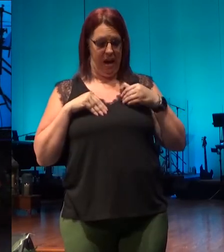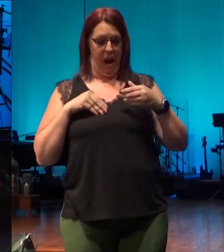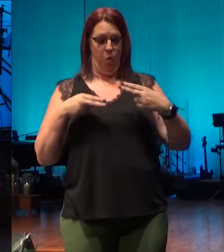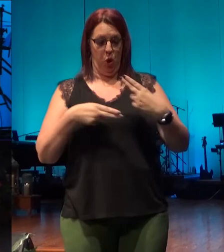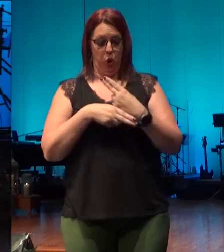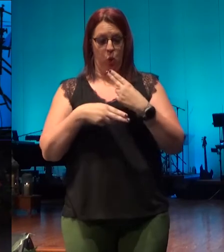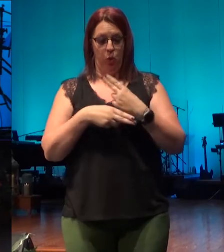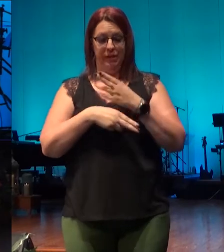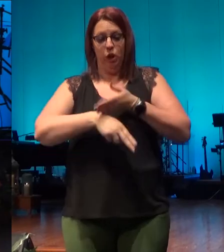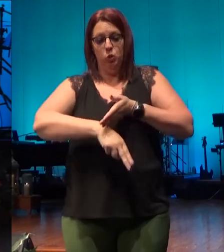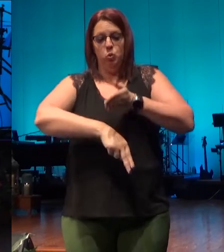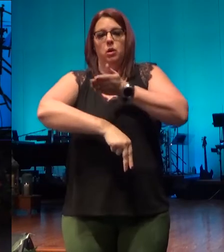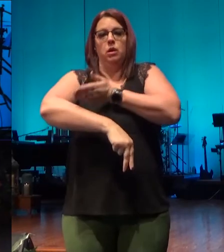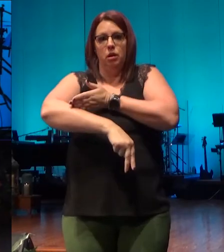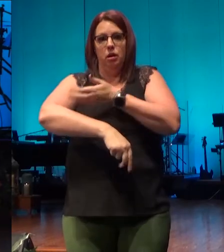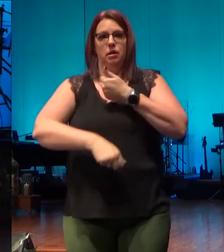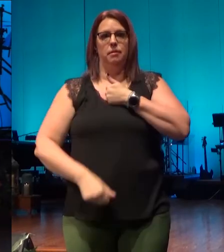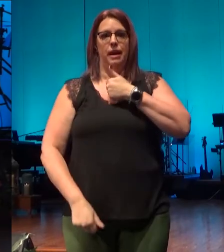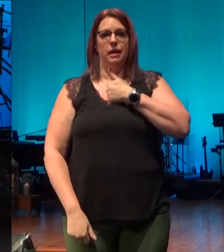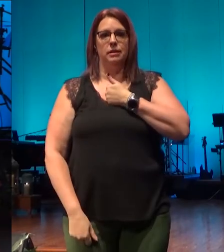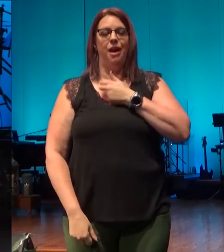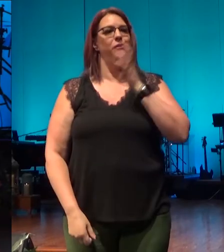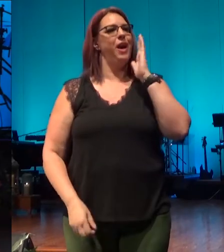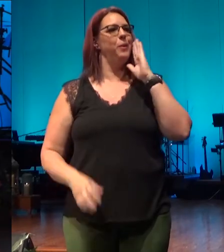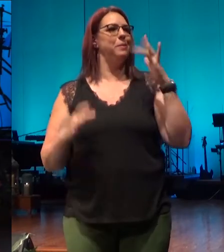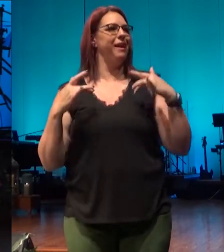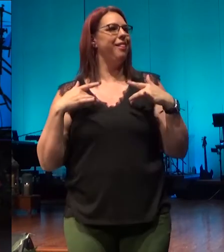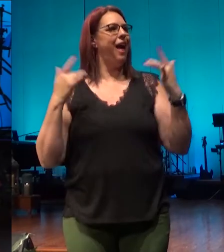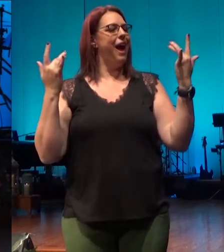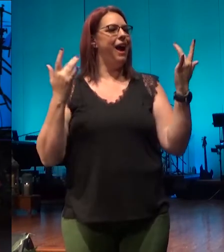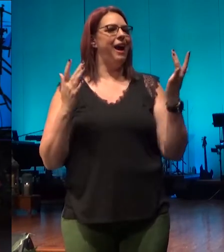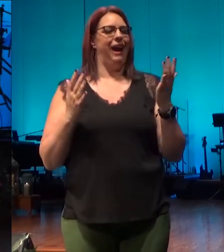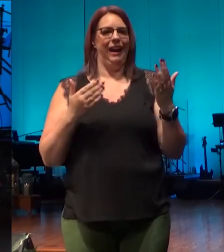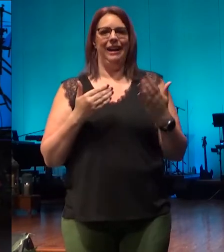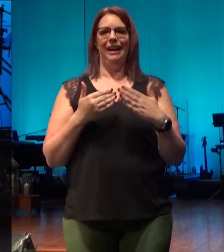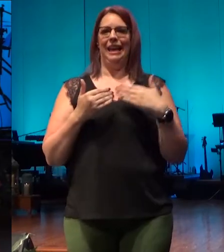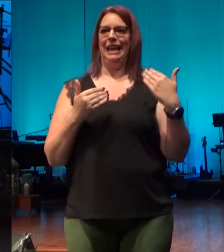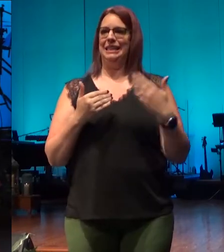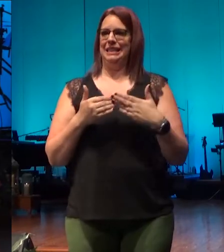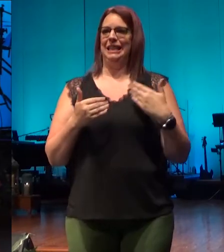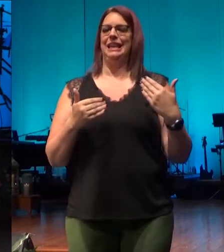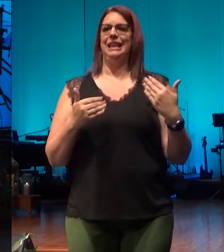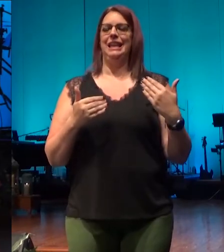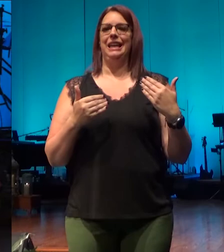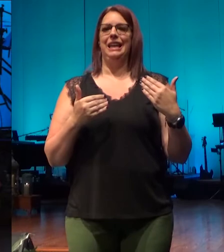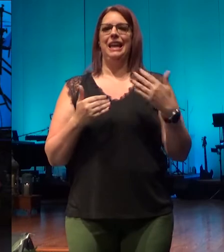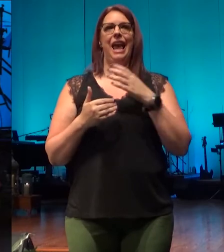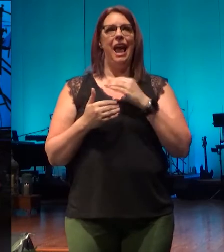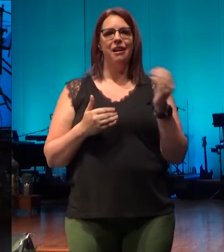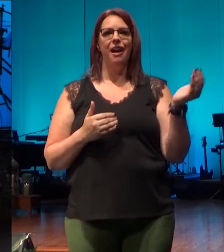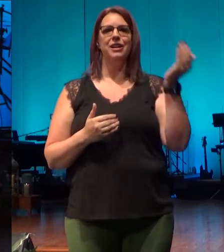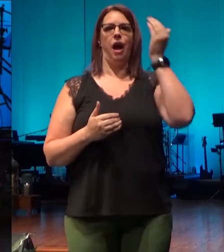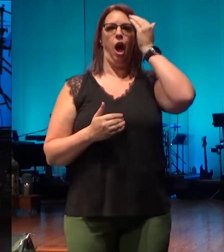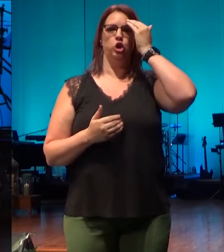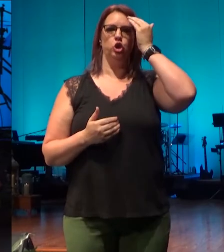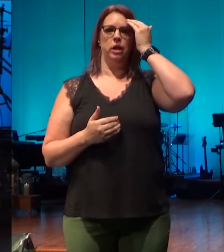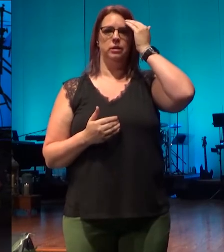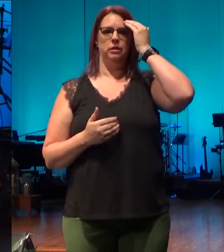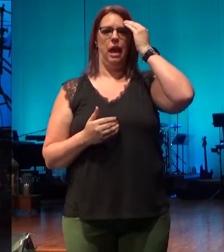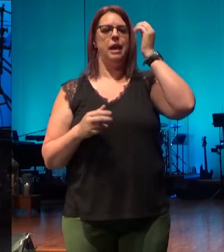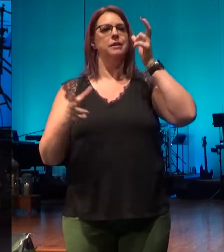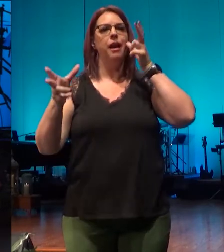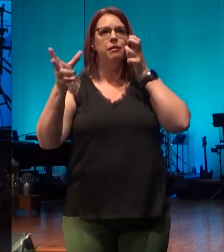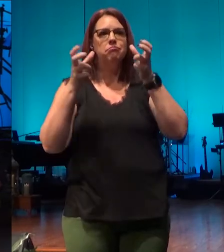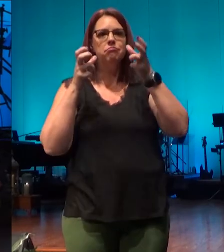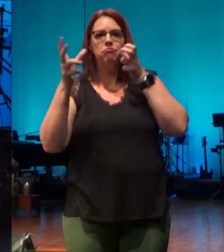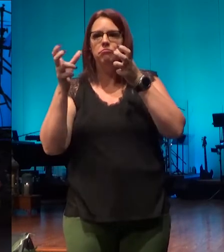my betterment, and I will be light and easy and be conscious as I listen to the input that comes my